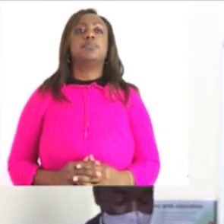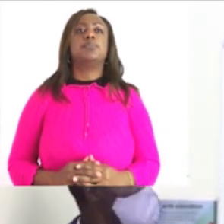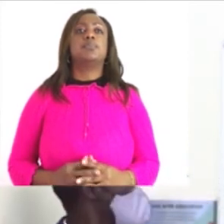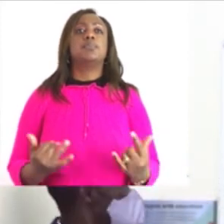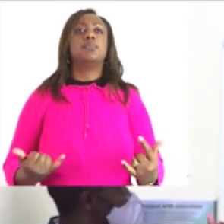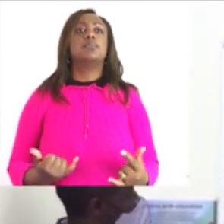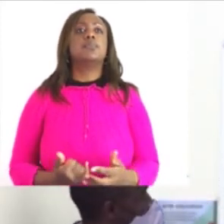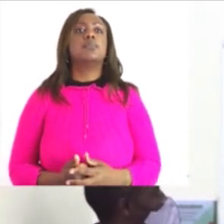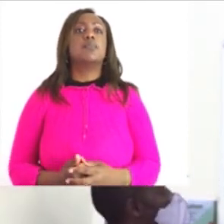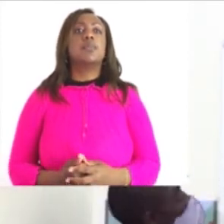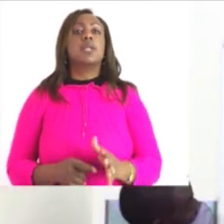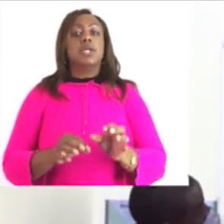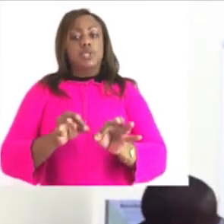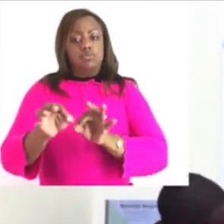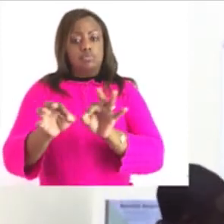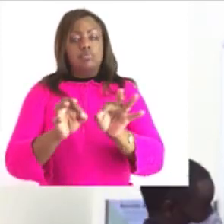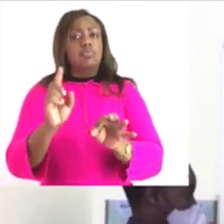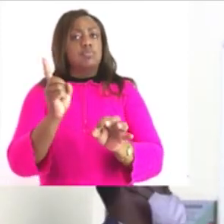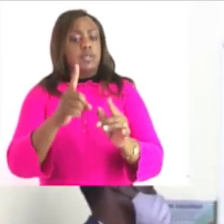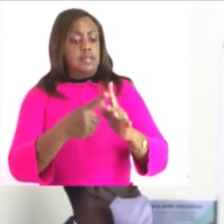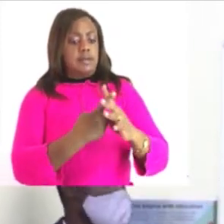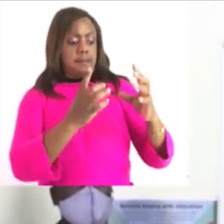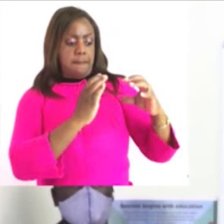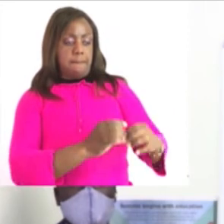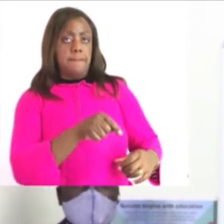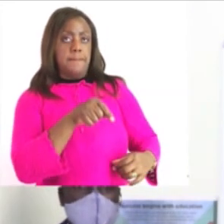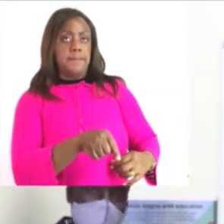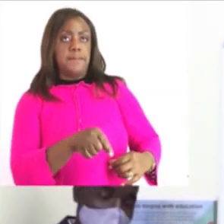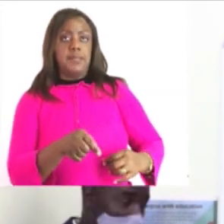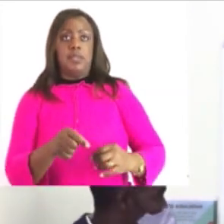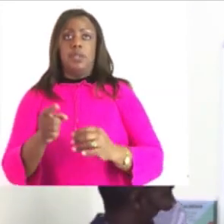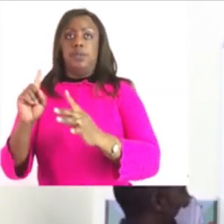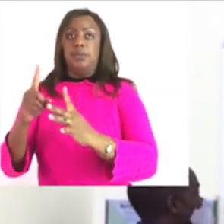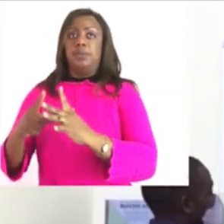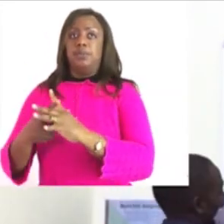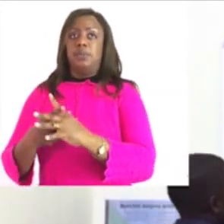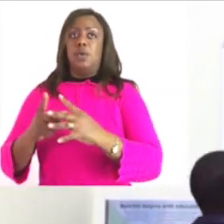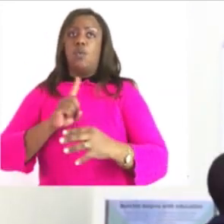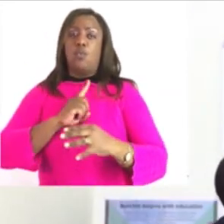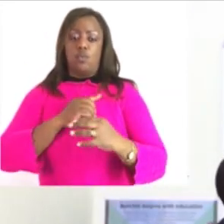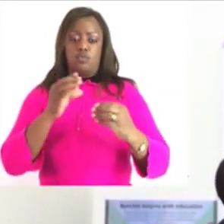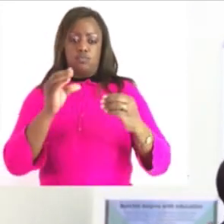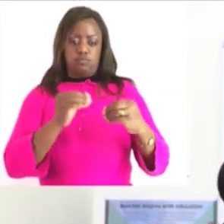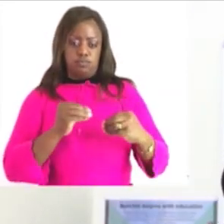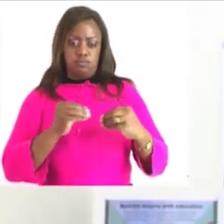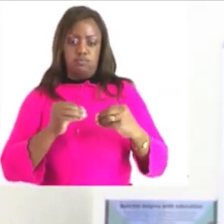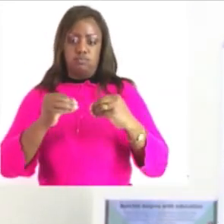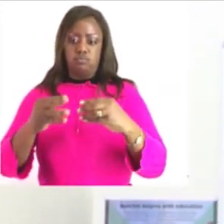Now, we are going to explain what causes the side of our chest,